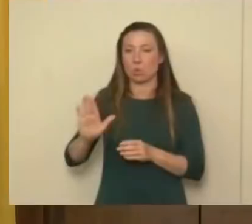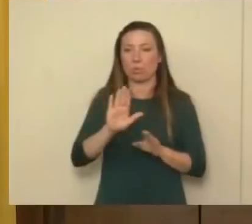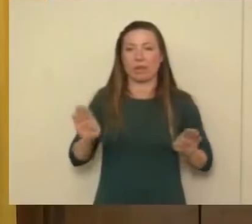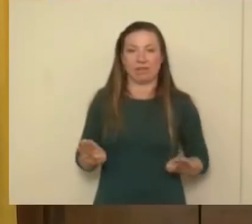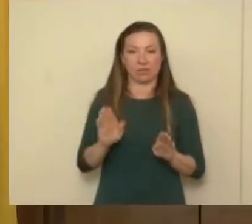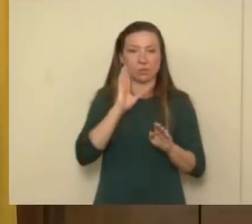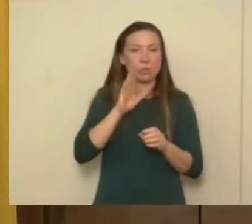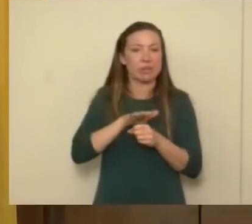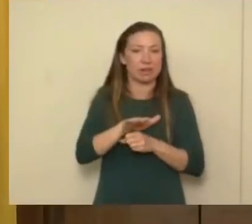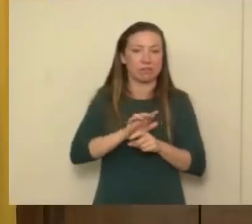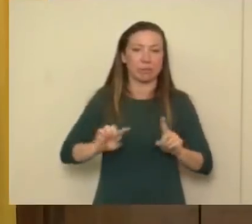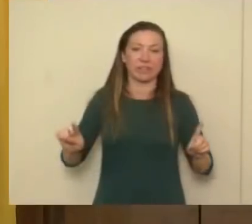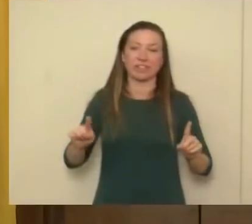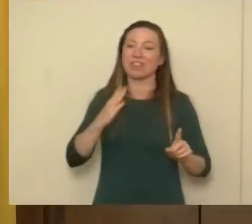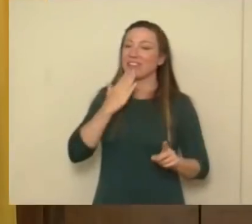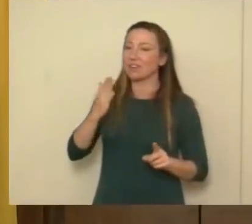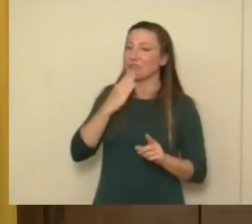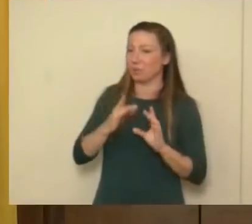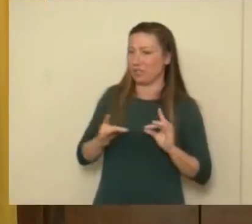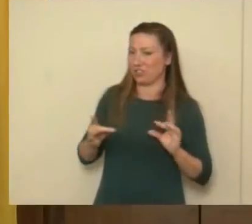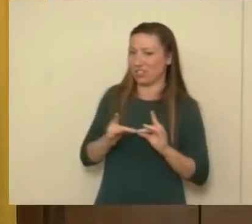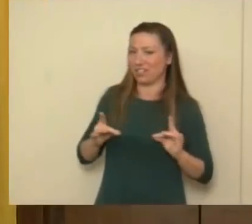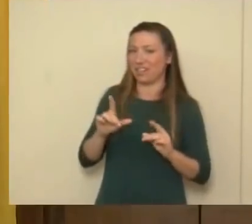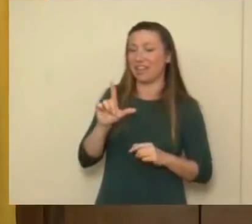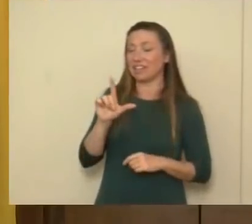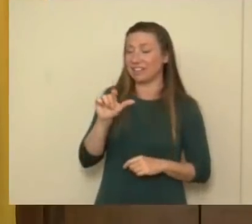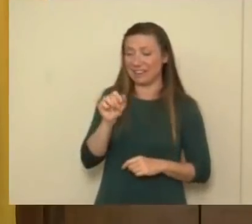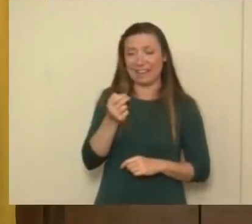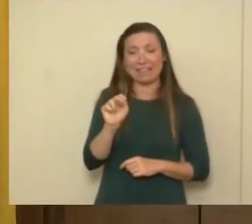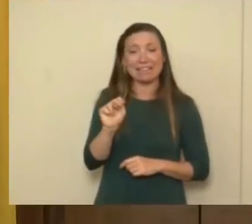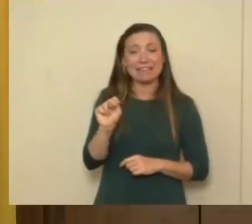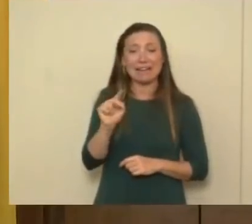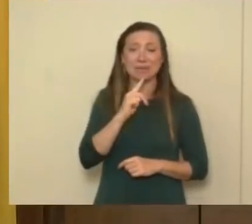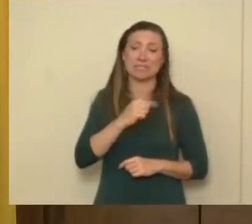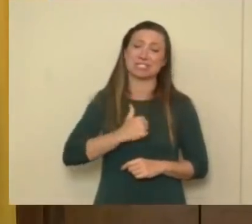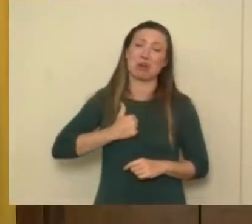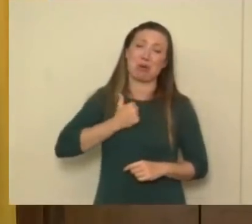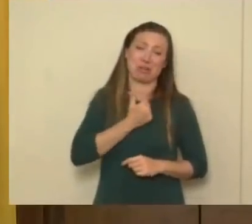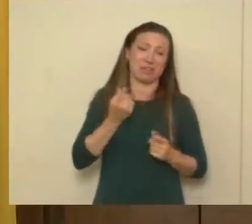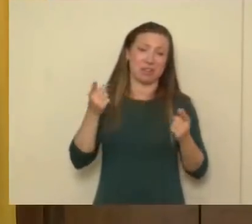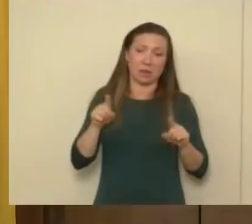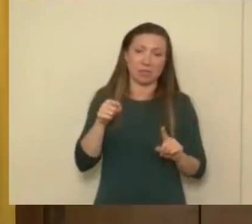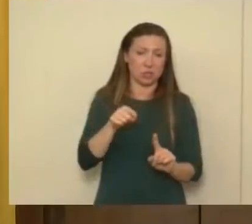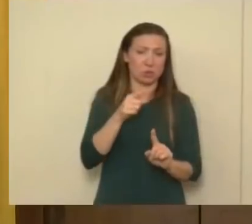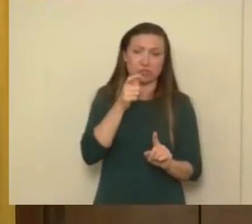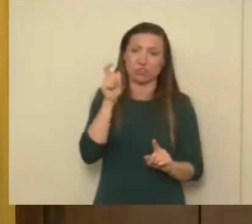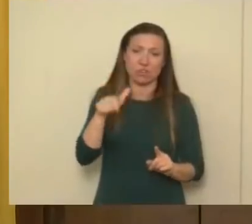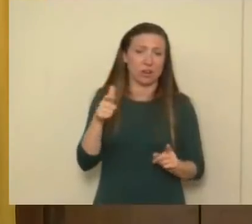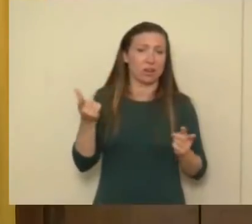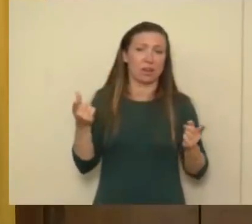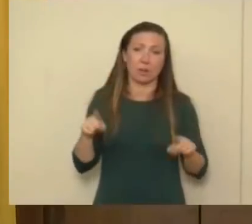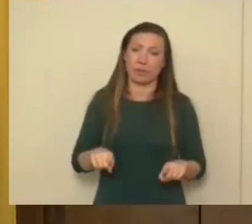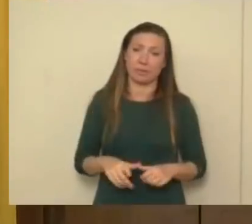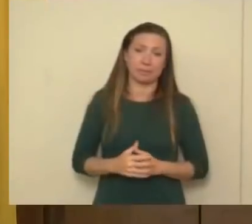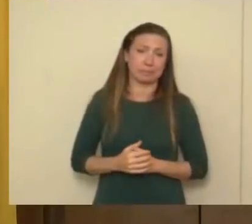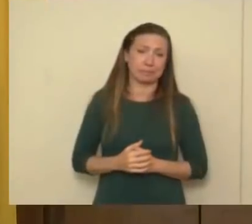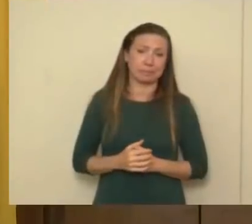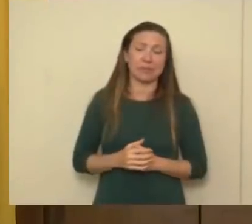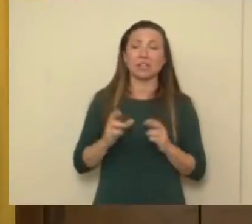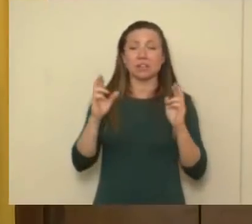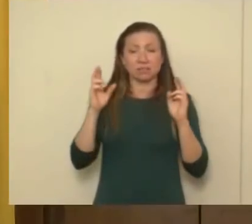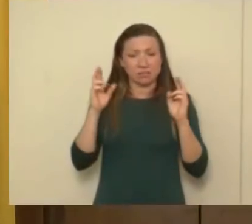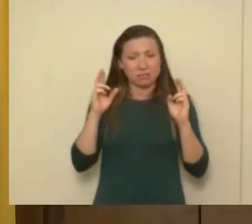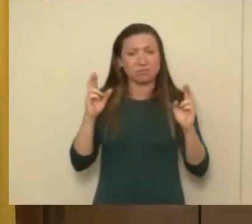But I appreciate your pointing out that. And to Lynn, I'm very sorry that this happened to you. It should not have happened to you. And I certainly hope that the